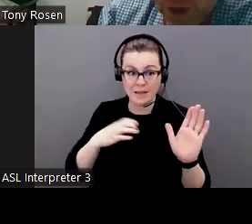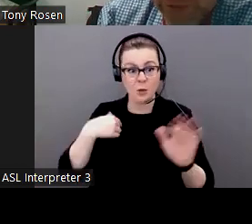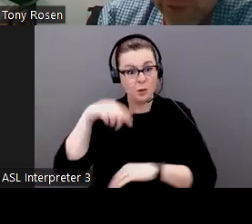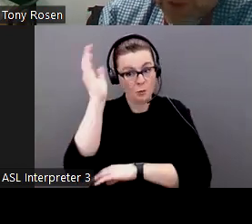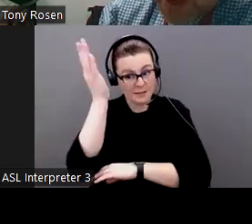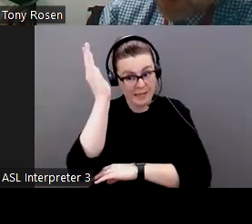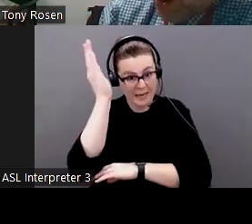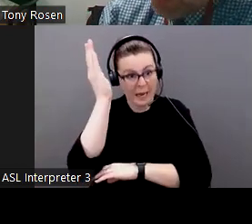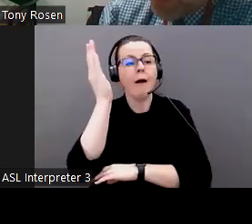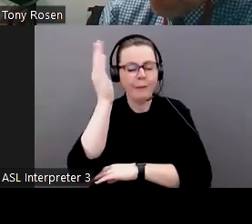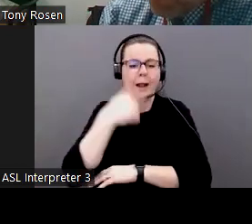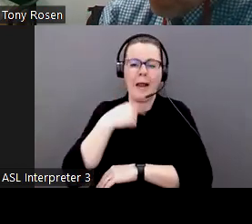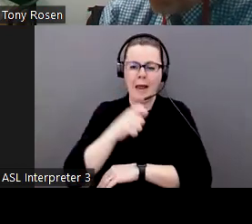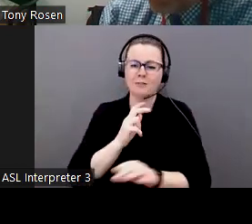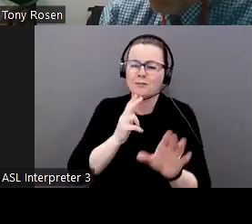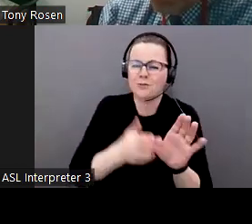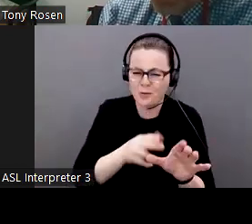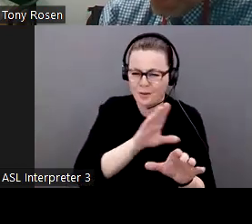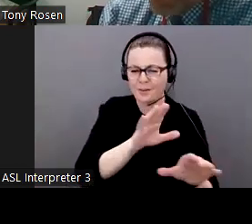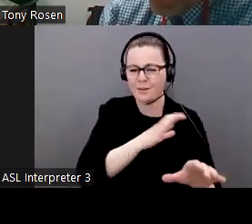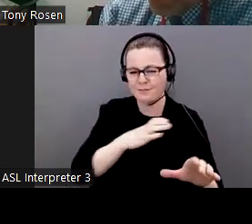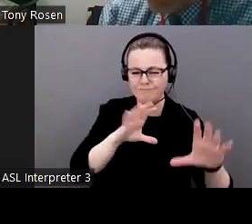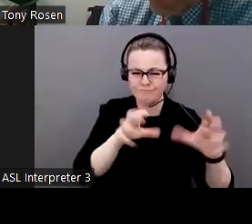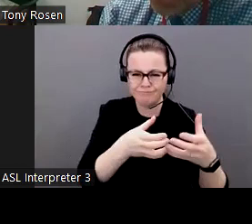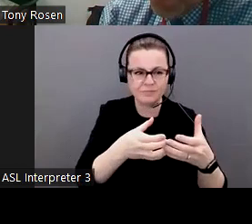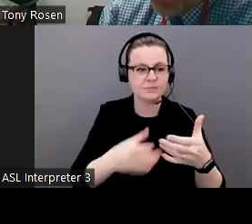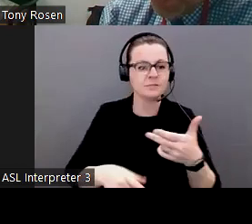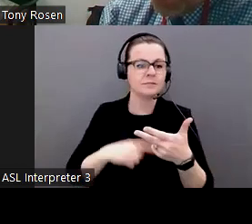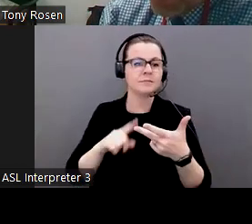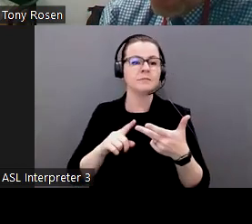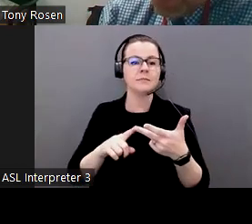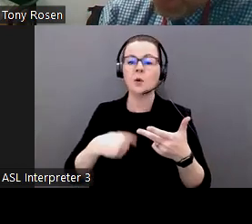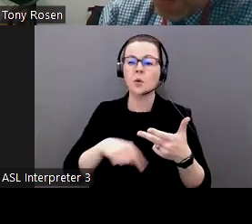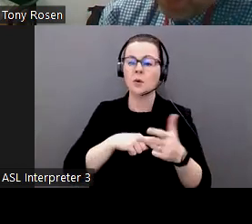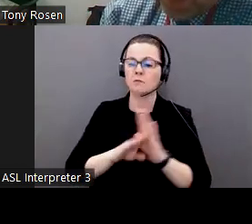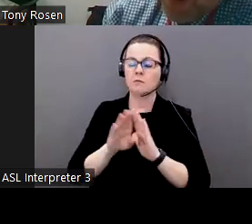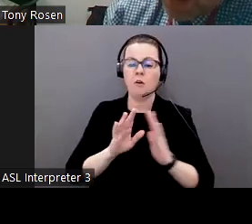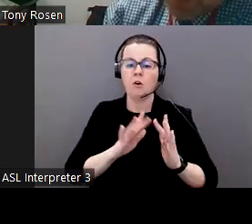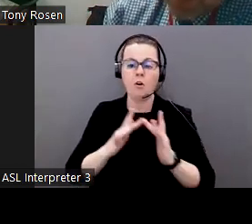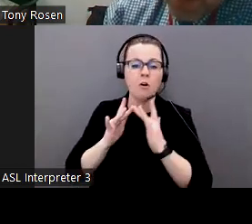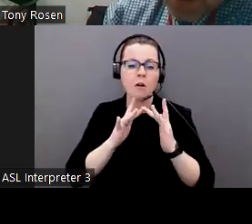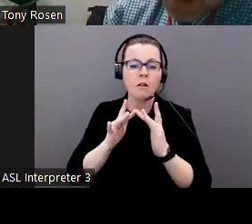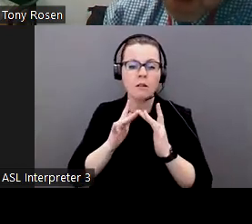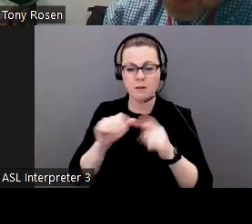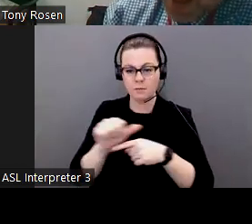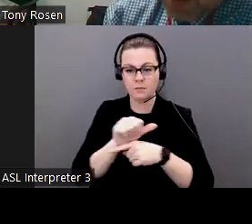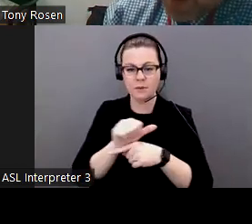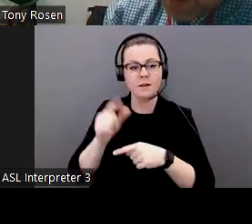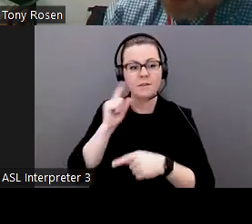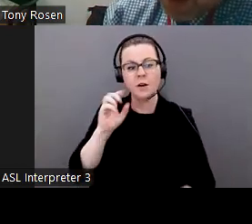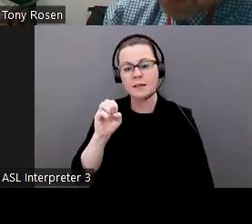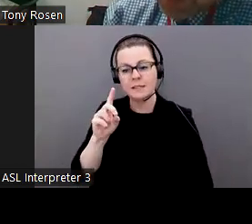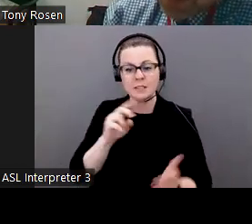We also created an online module for ED nursing and administrators on how to interact with our team and